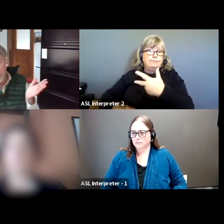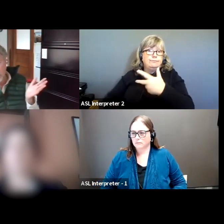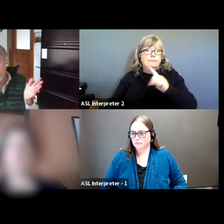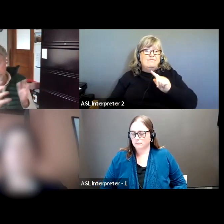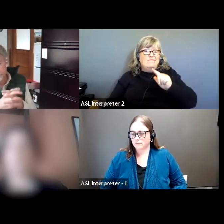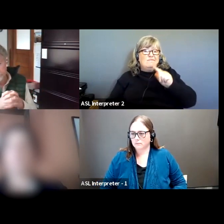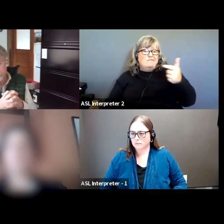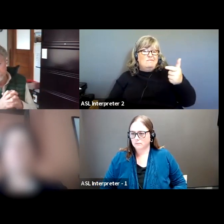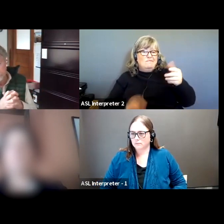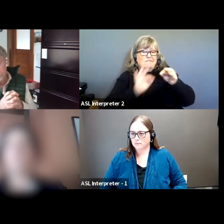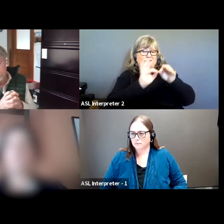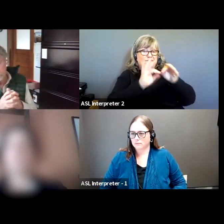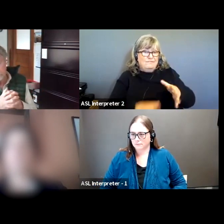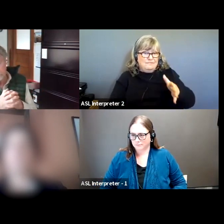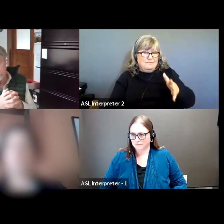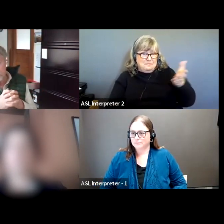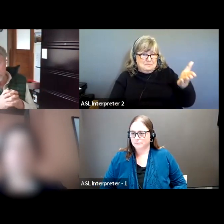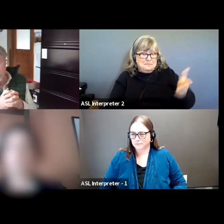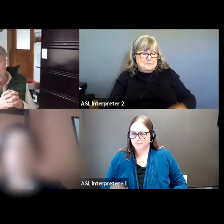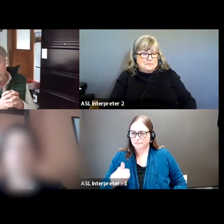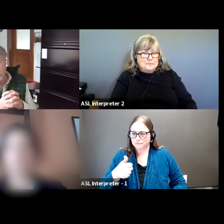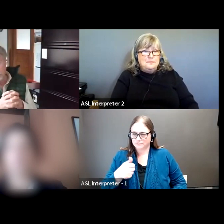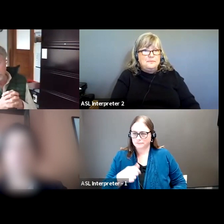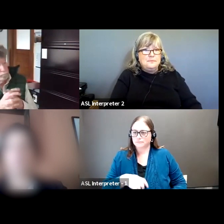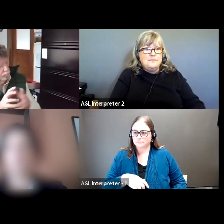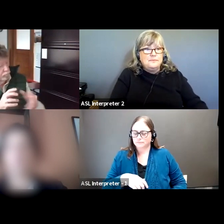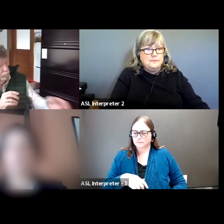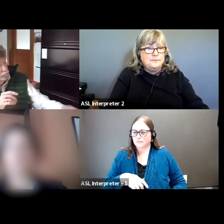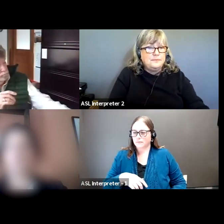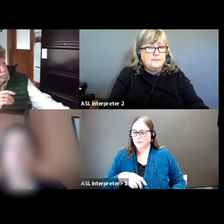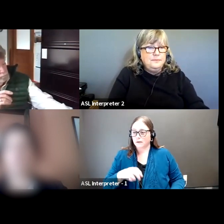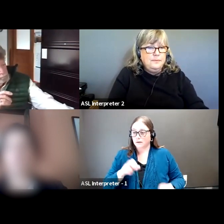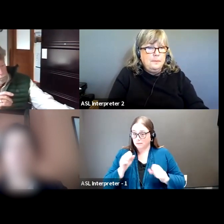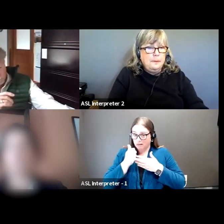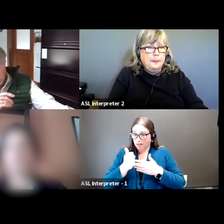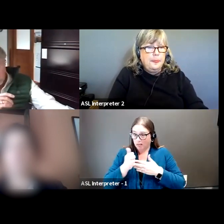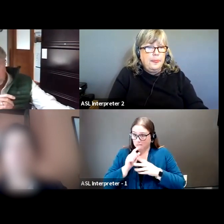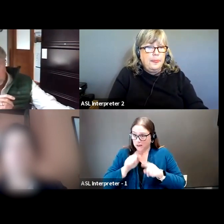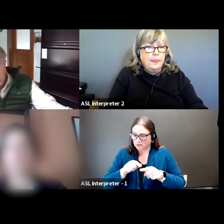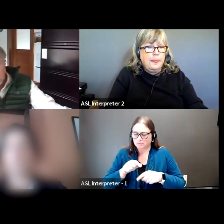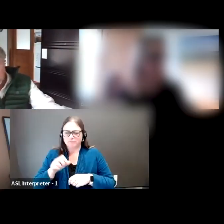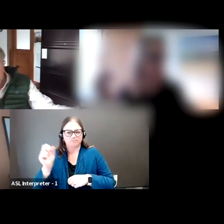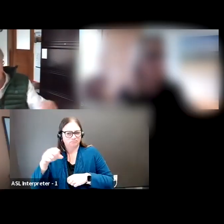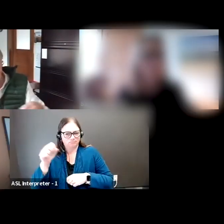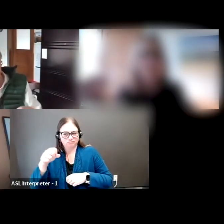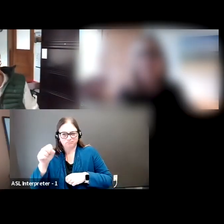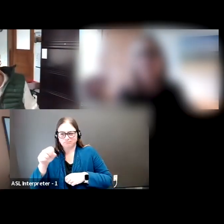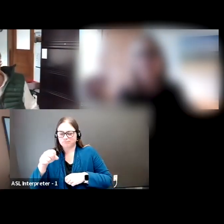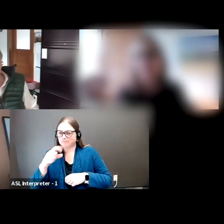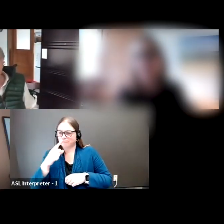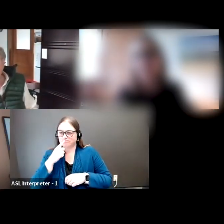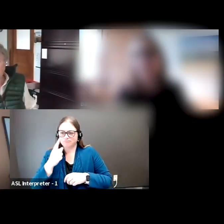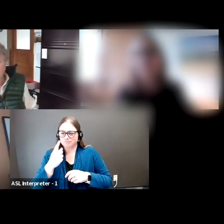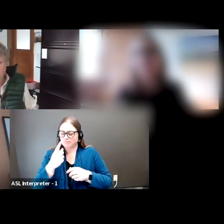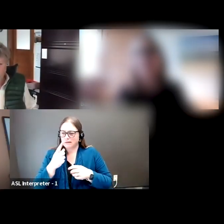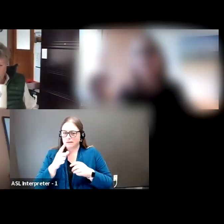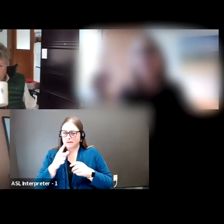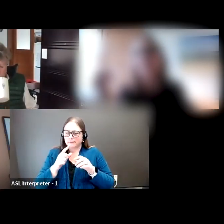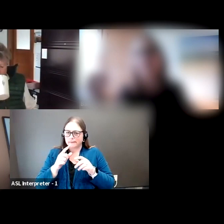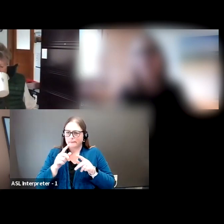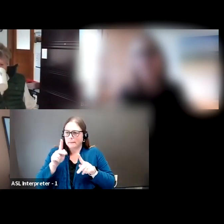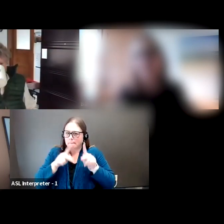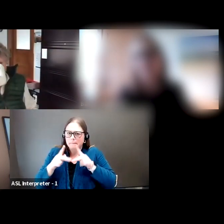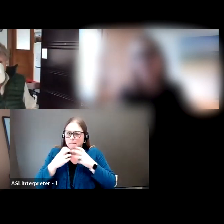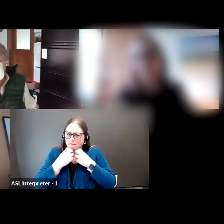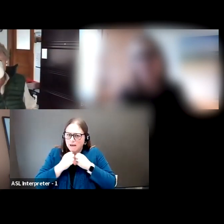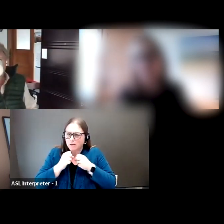Don't know if that helped. It does. And I think the social aspect is something that we don't talk a lot about. We talk with climate change, we